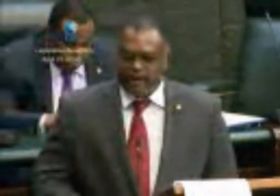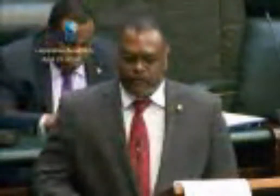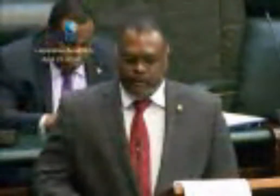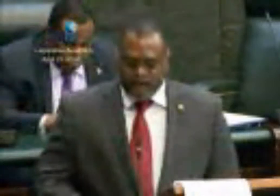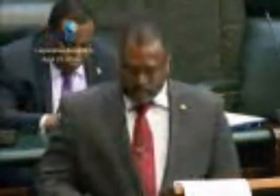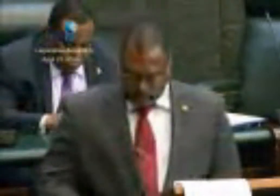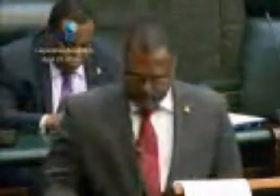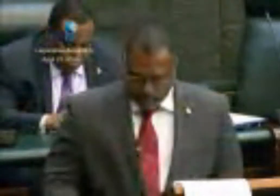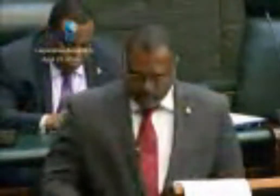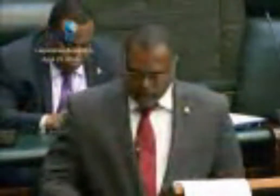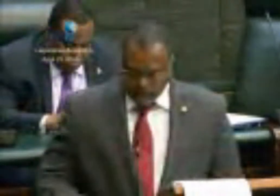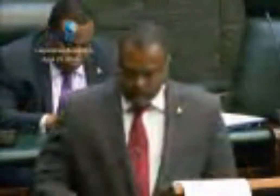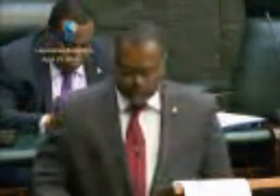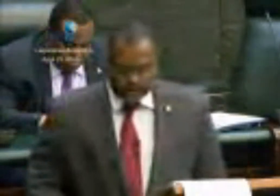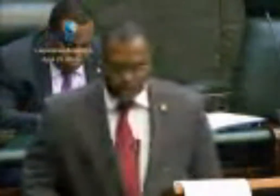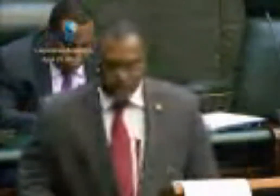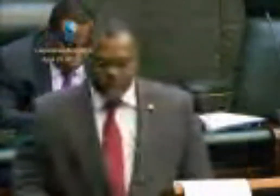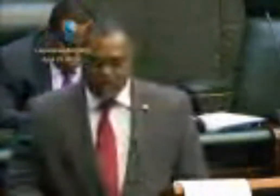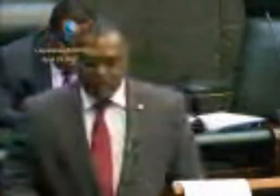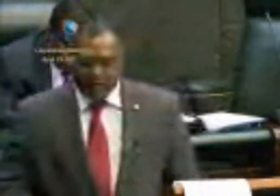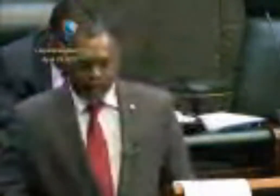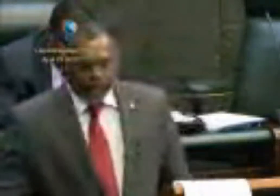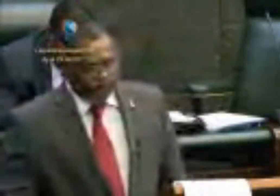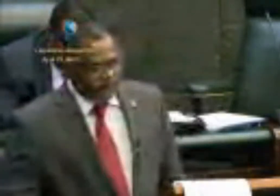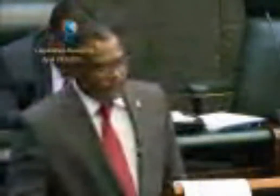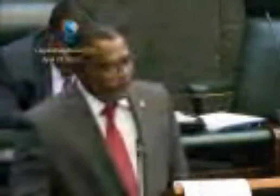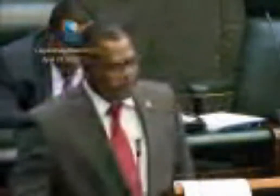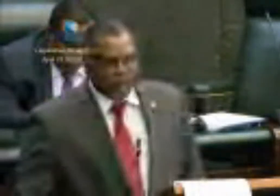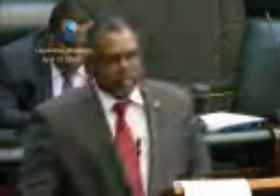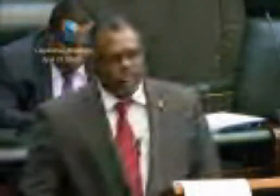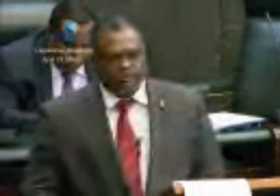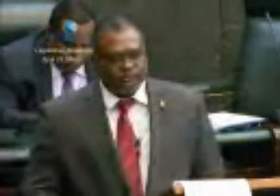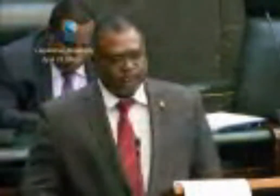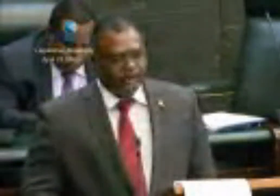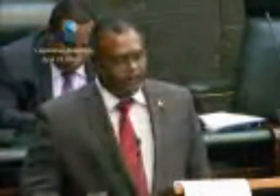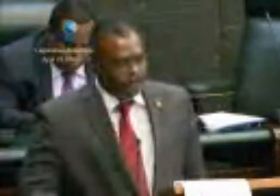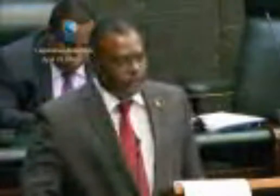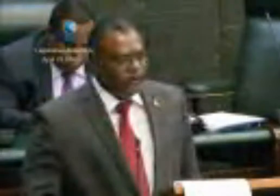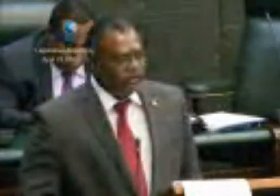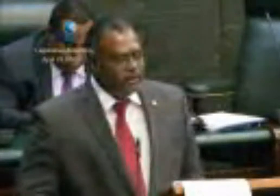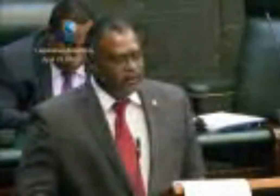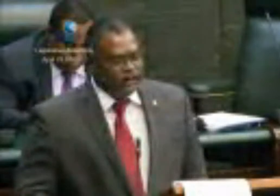situation, we don't have to lock them down. They can operate and they can actually feed us.